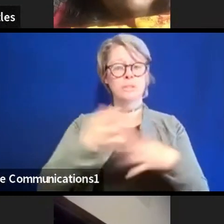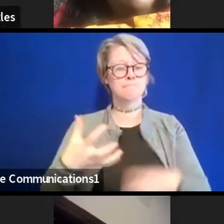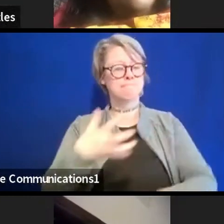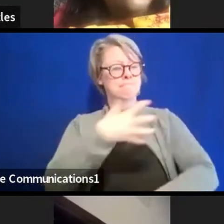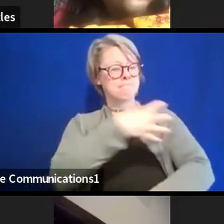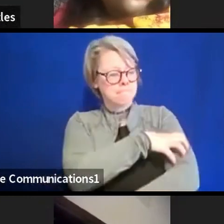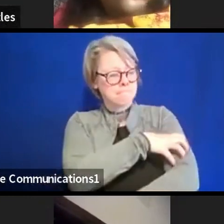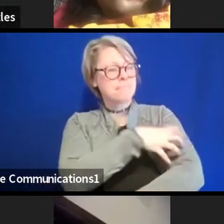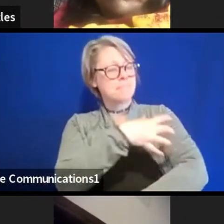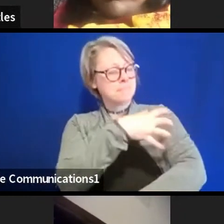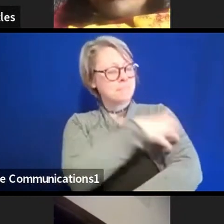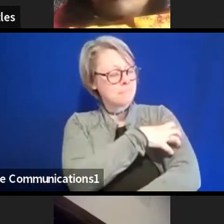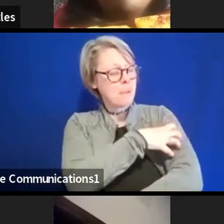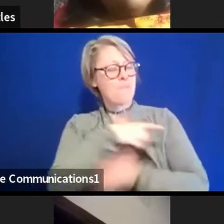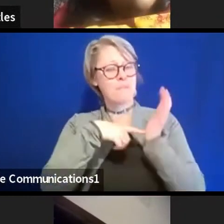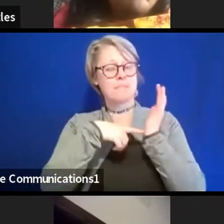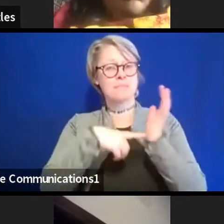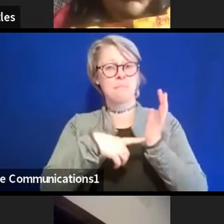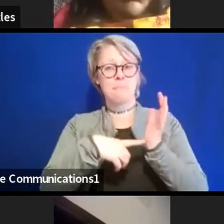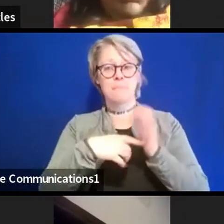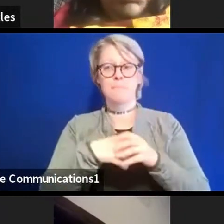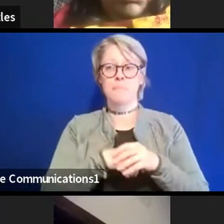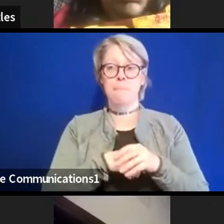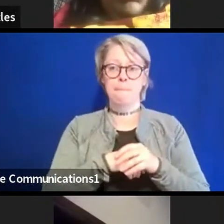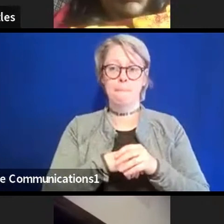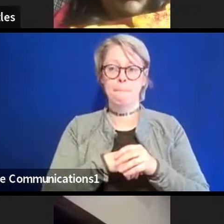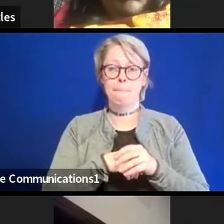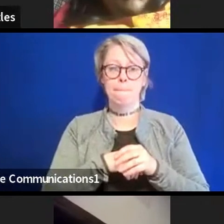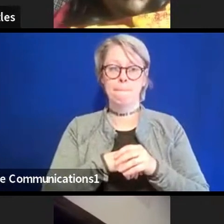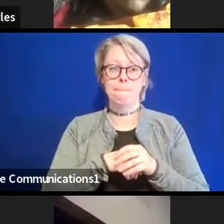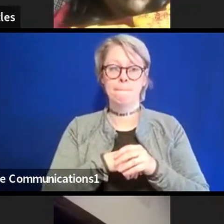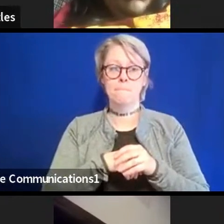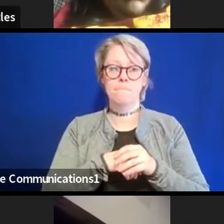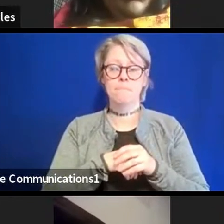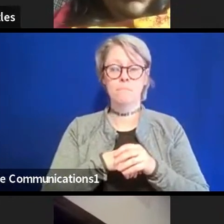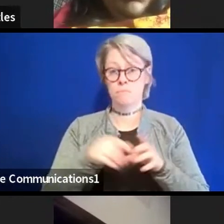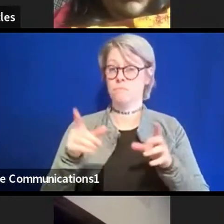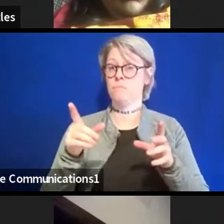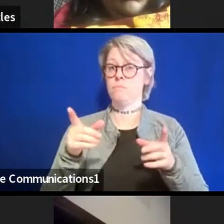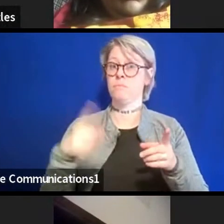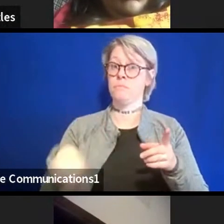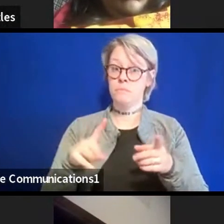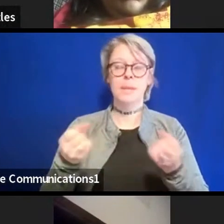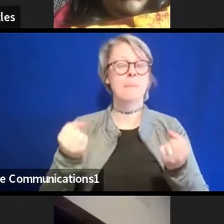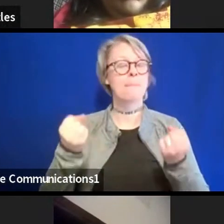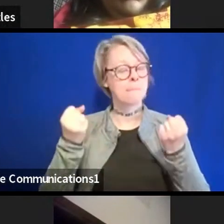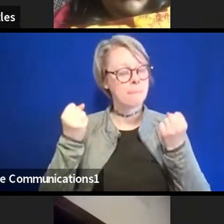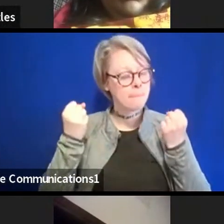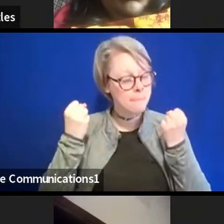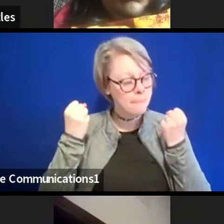powerful examples of why many people with